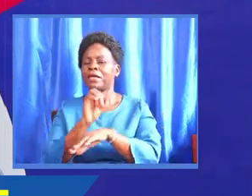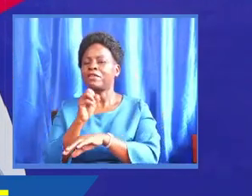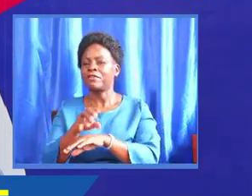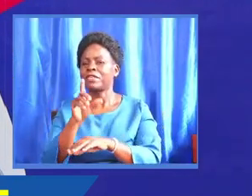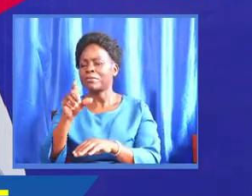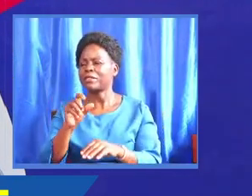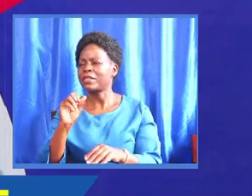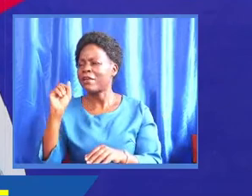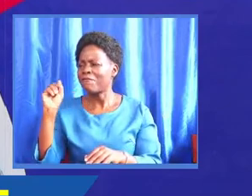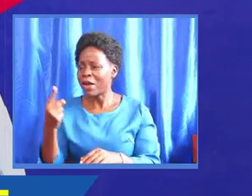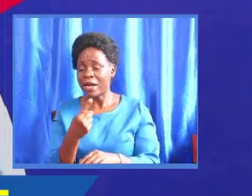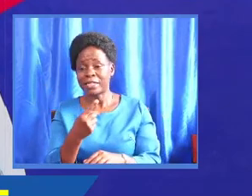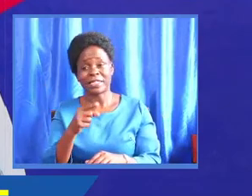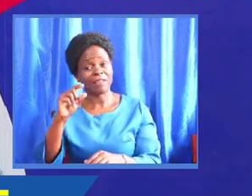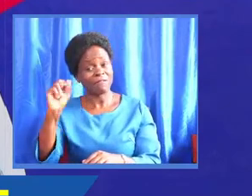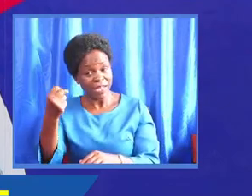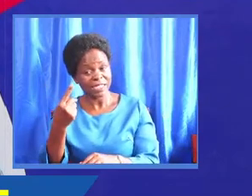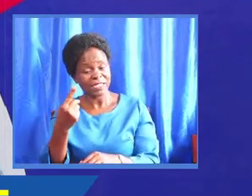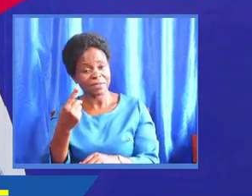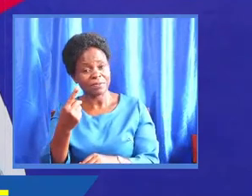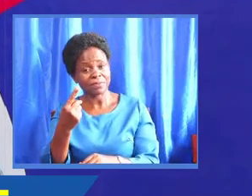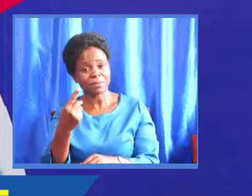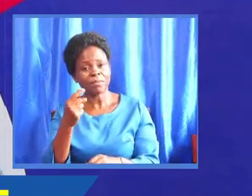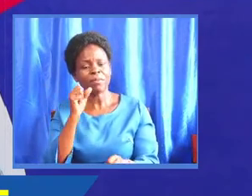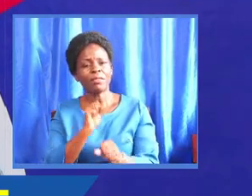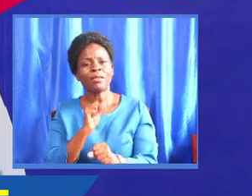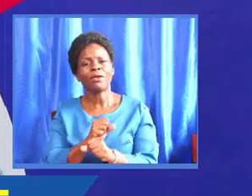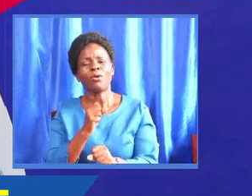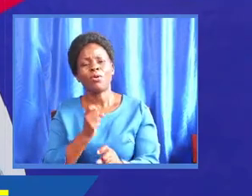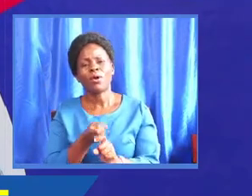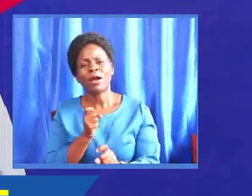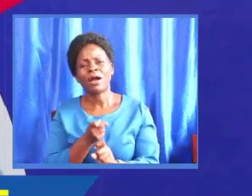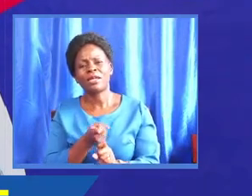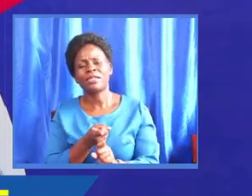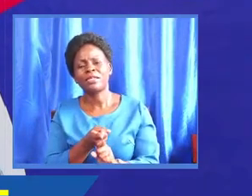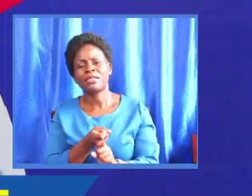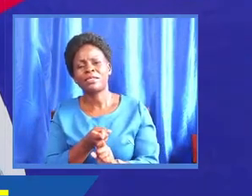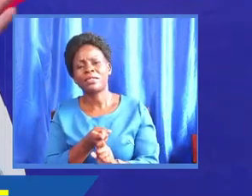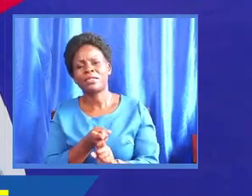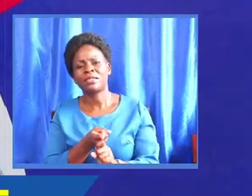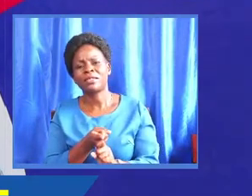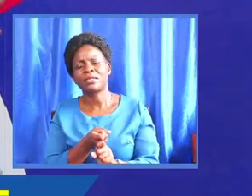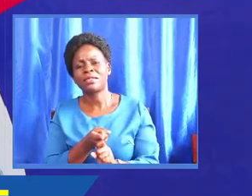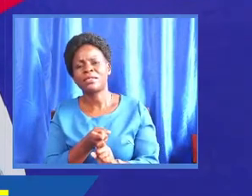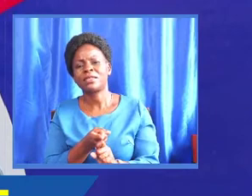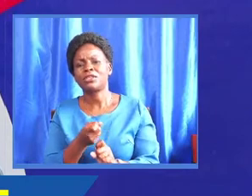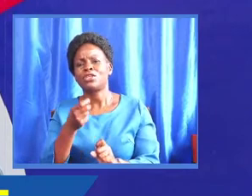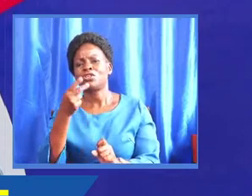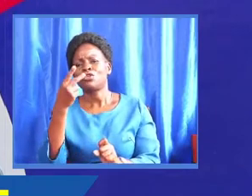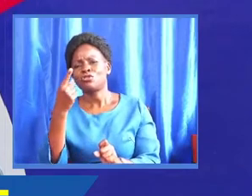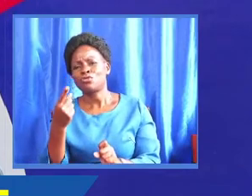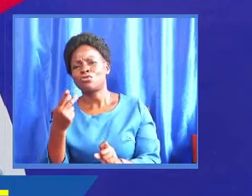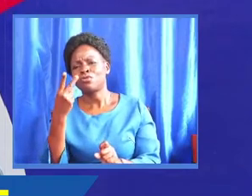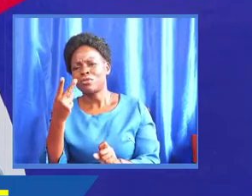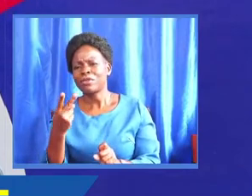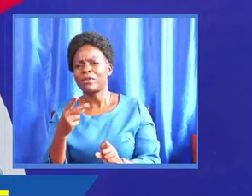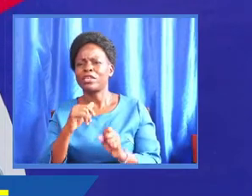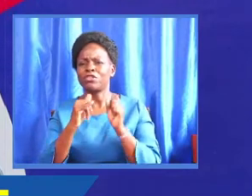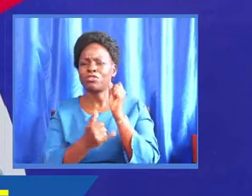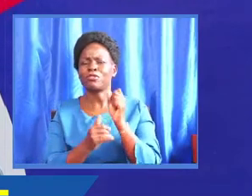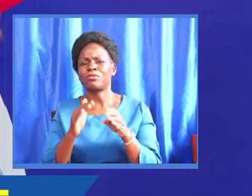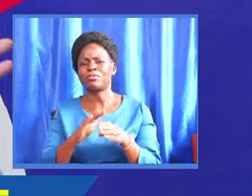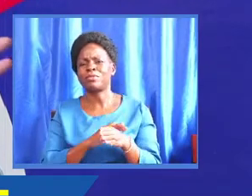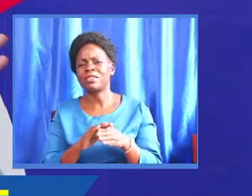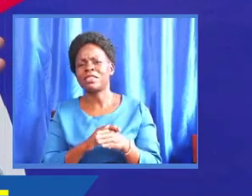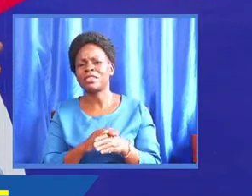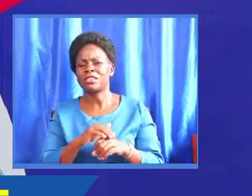is, first of all, work hard, have one or two jobs or businesses,